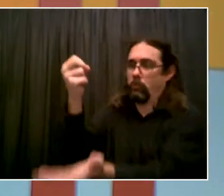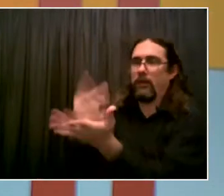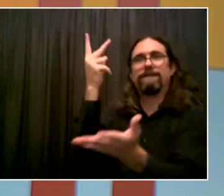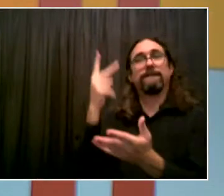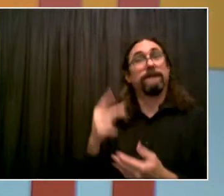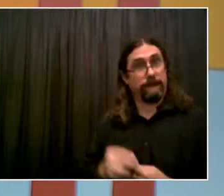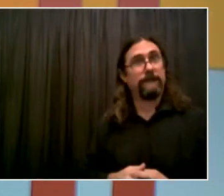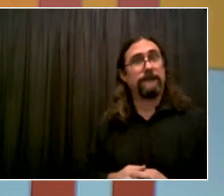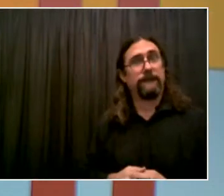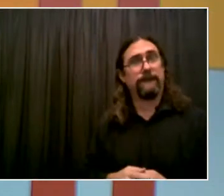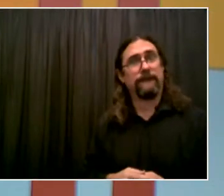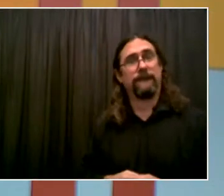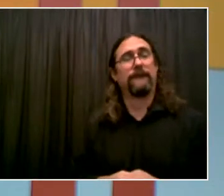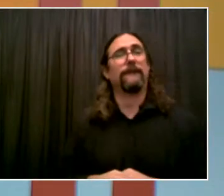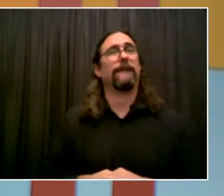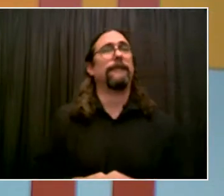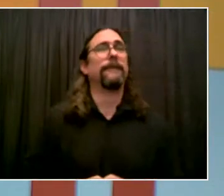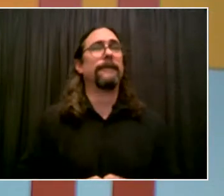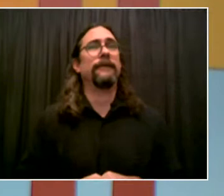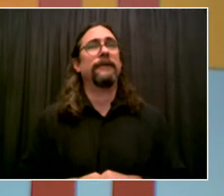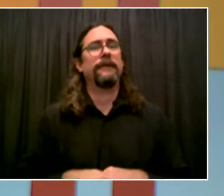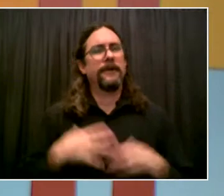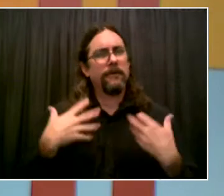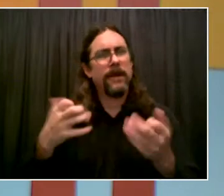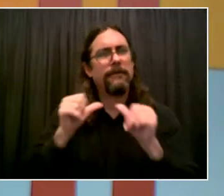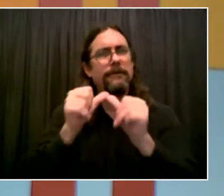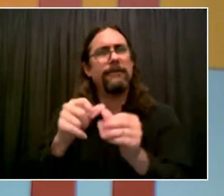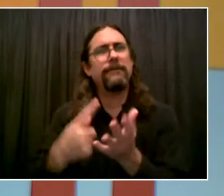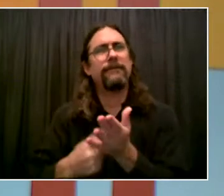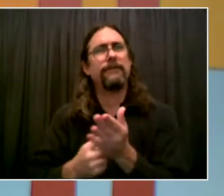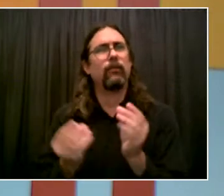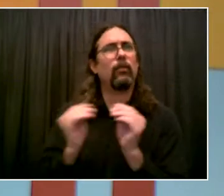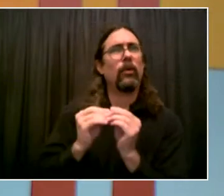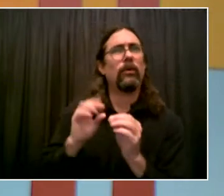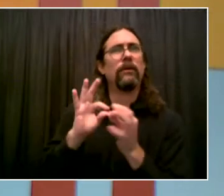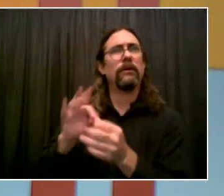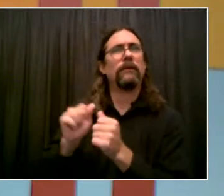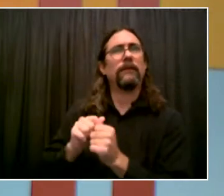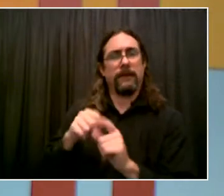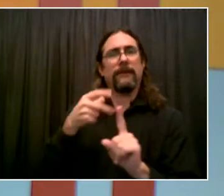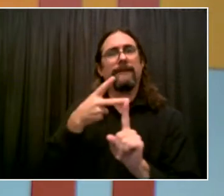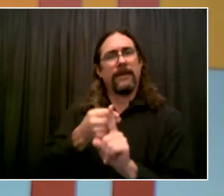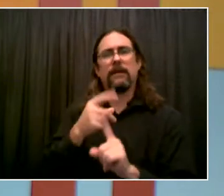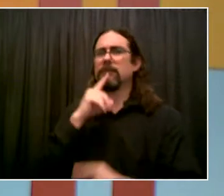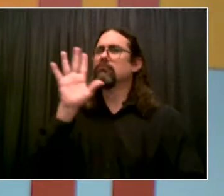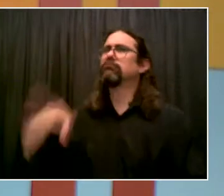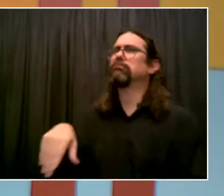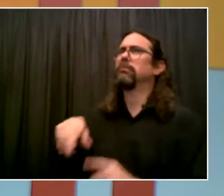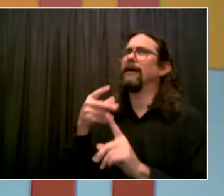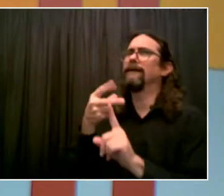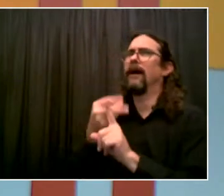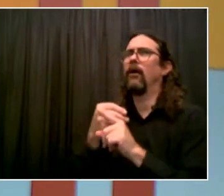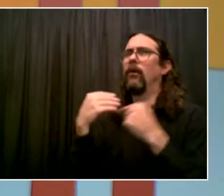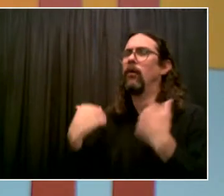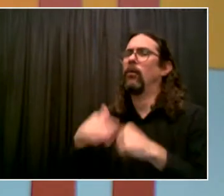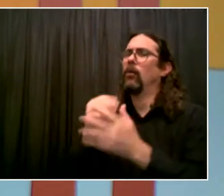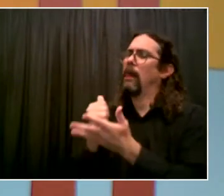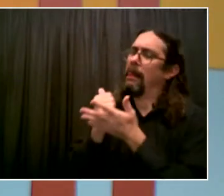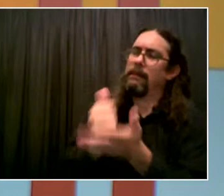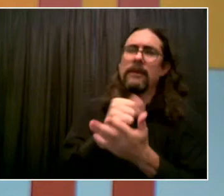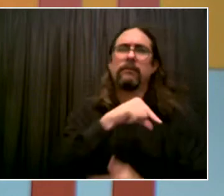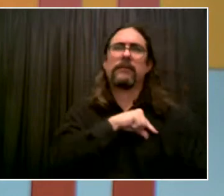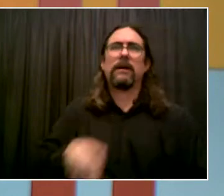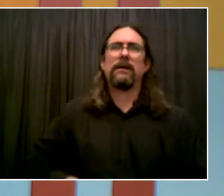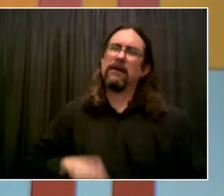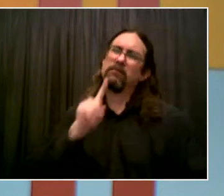vaccination is leading the way. Vaccination is helping in Queens, in all 5 boroughs, everywhere in the city, and we're using